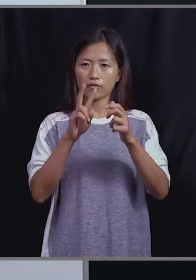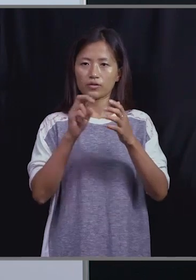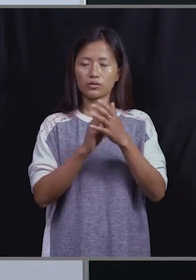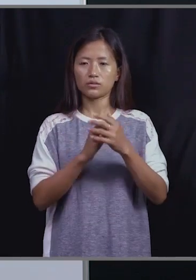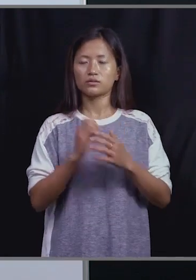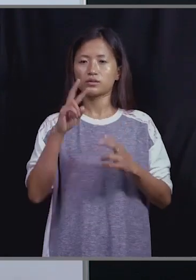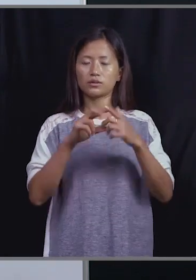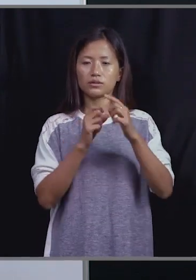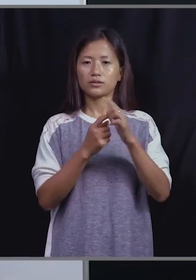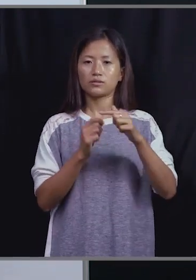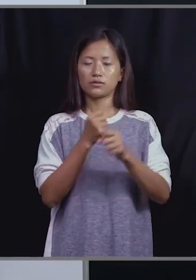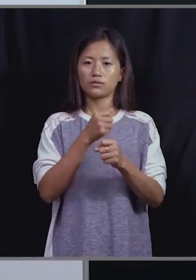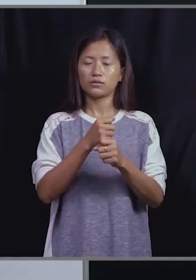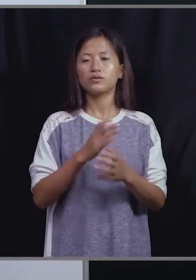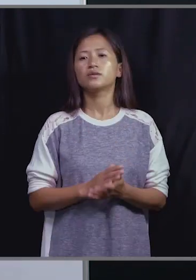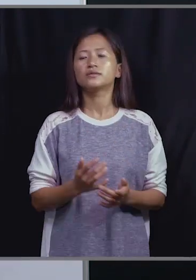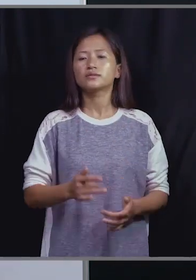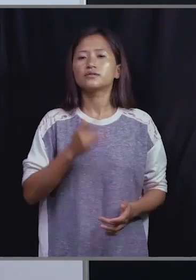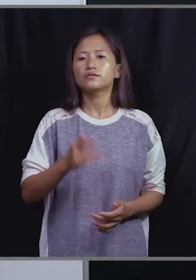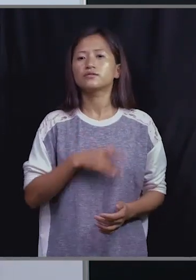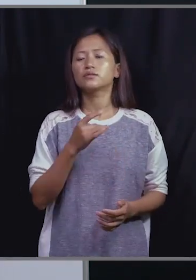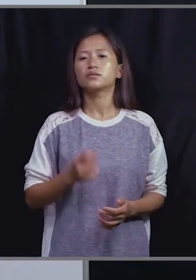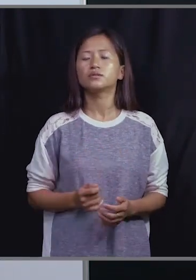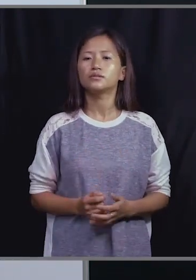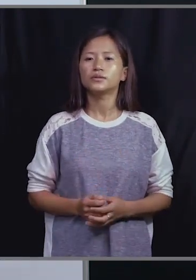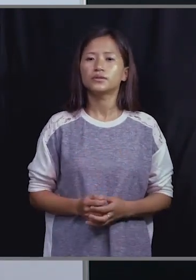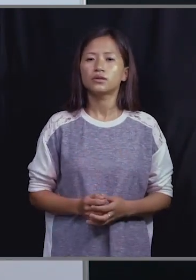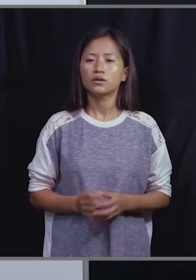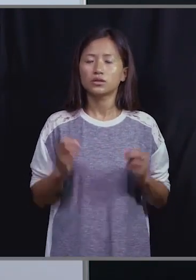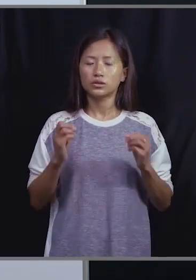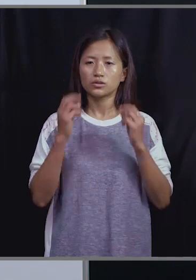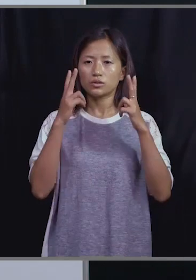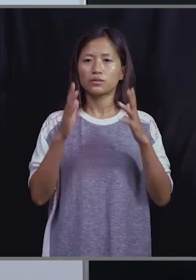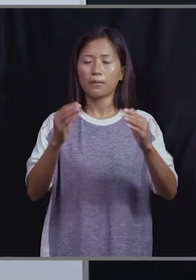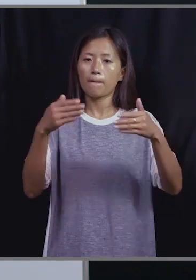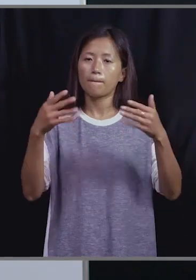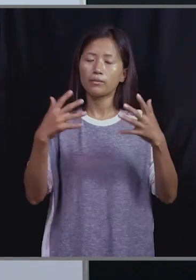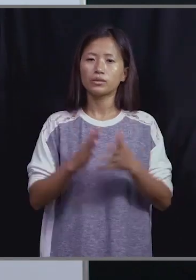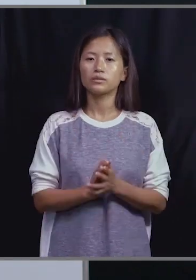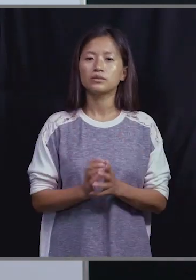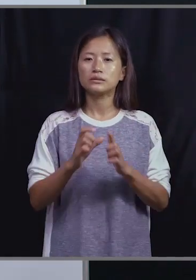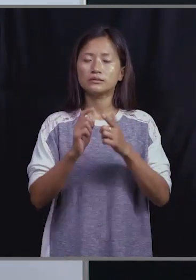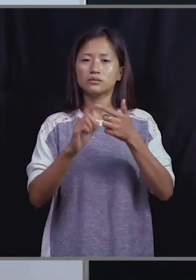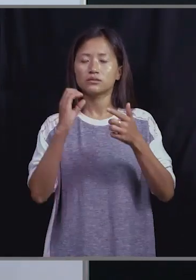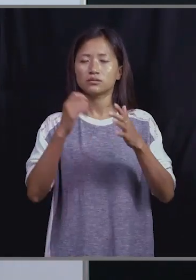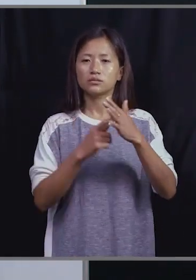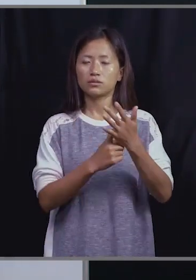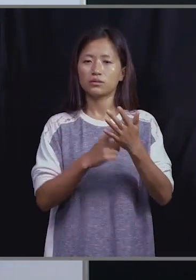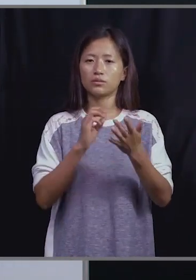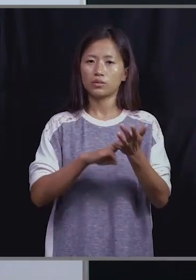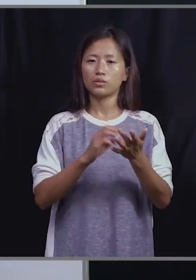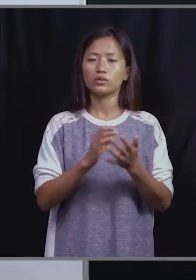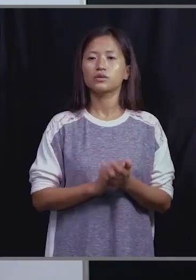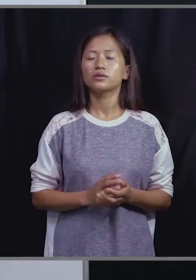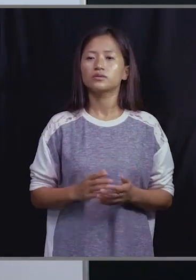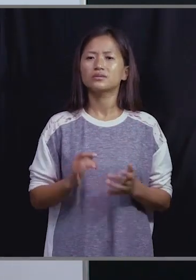of government, okay, they felt somewhat like a shock, because democratic system was not the system